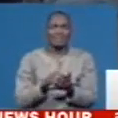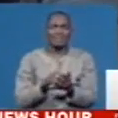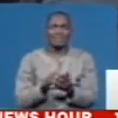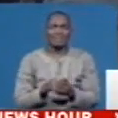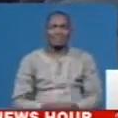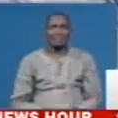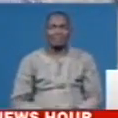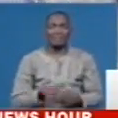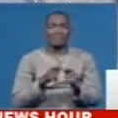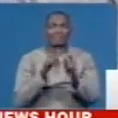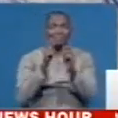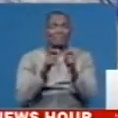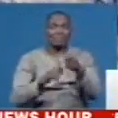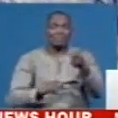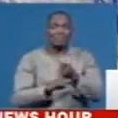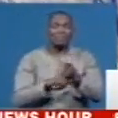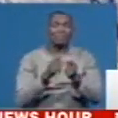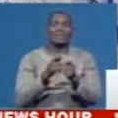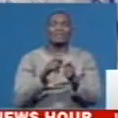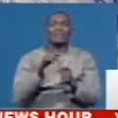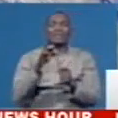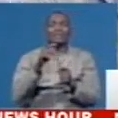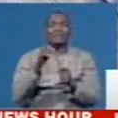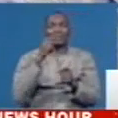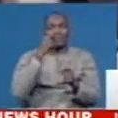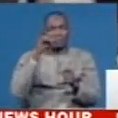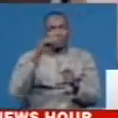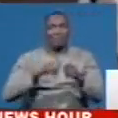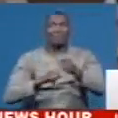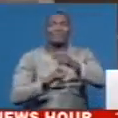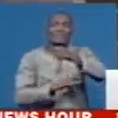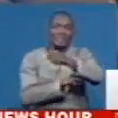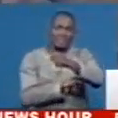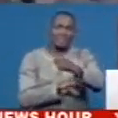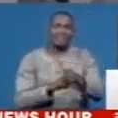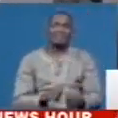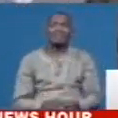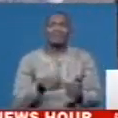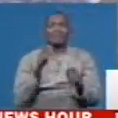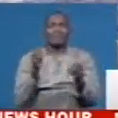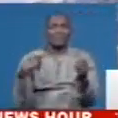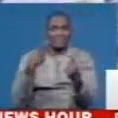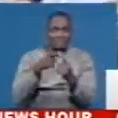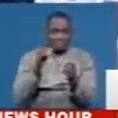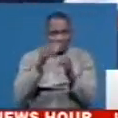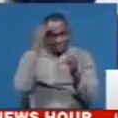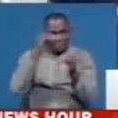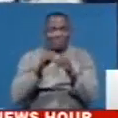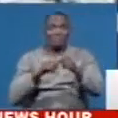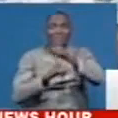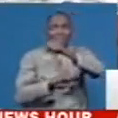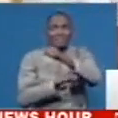$25,000. The prize was funded by the Guillermo Cano Isaza Foundation, Colombia, the Helsinki Sanomat